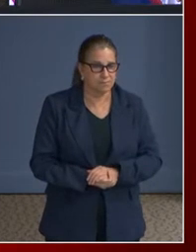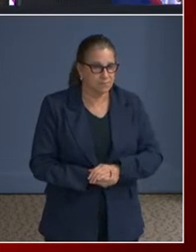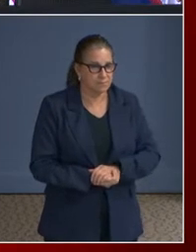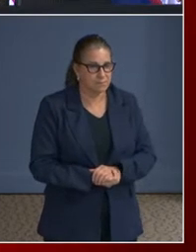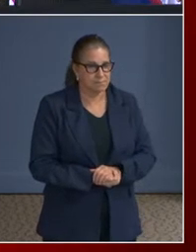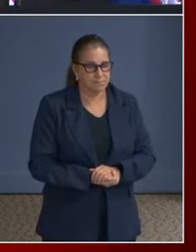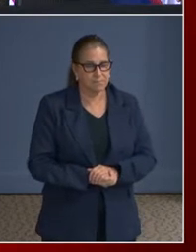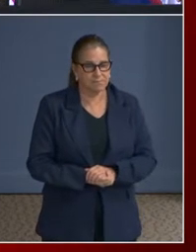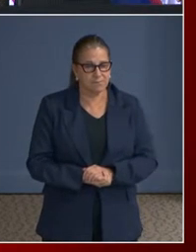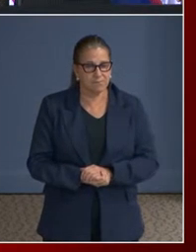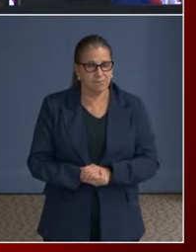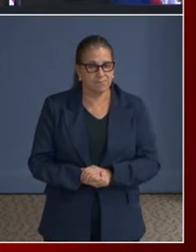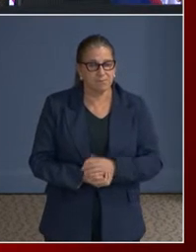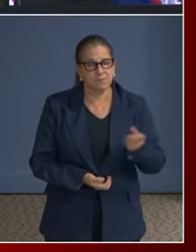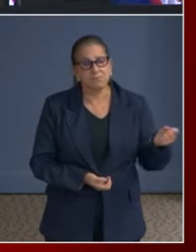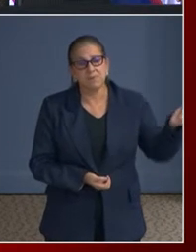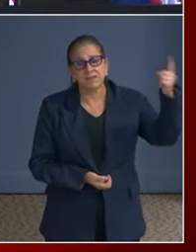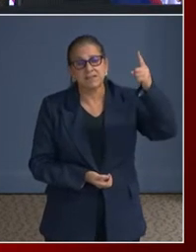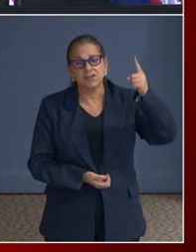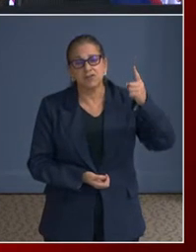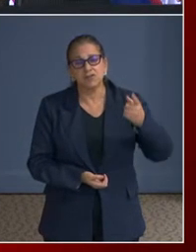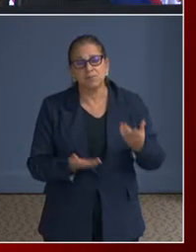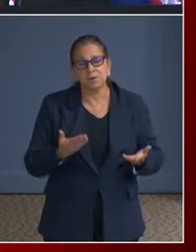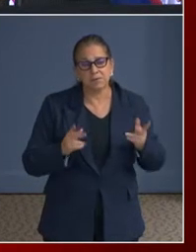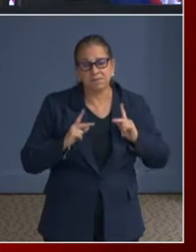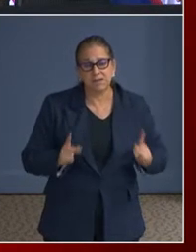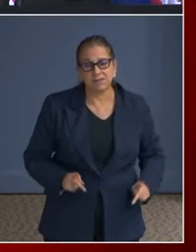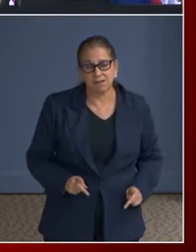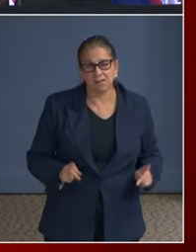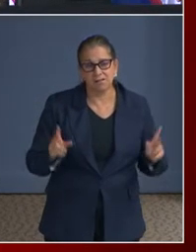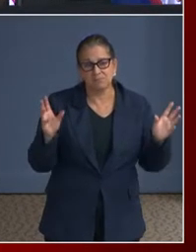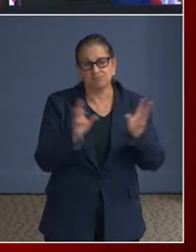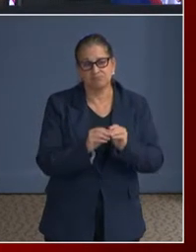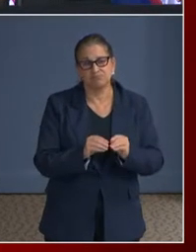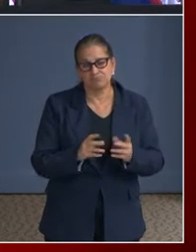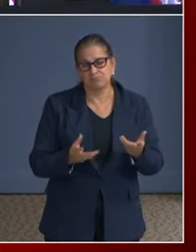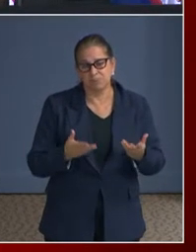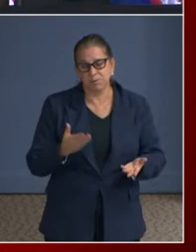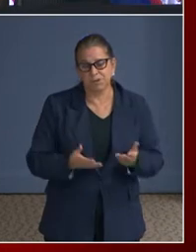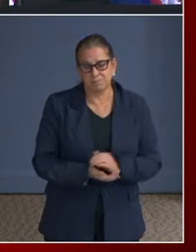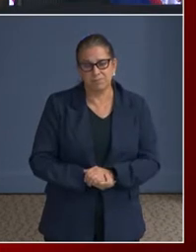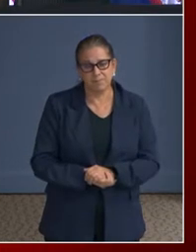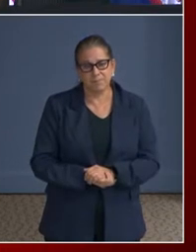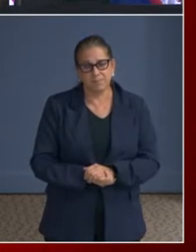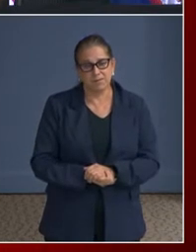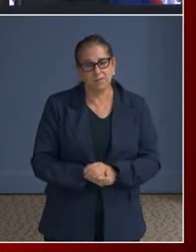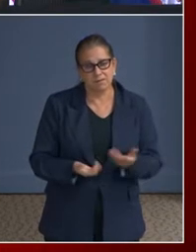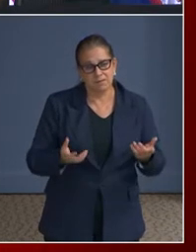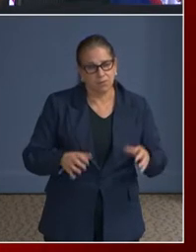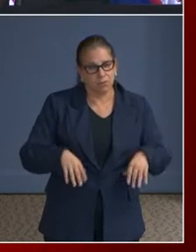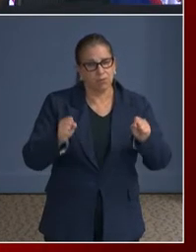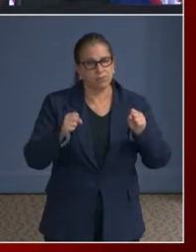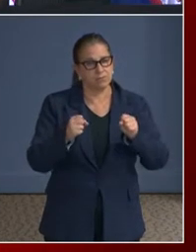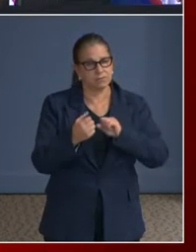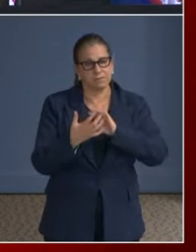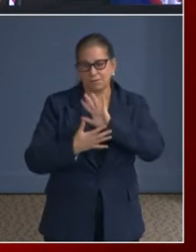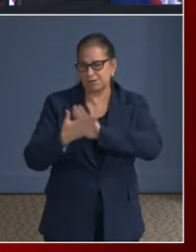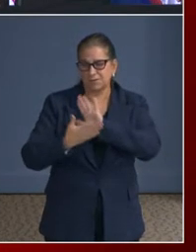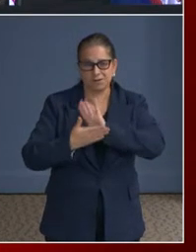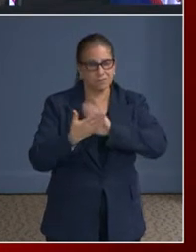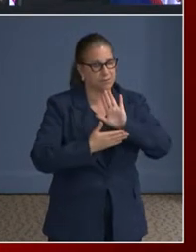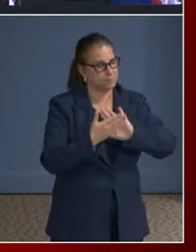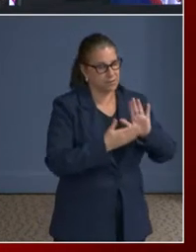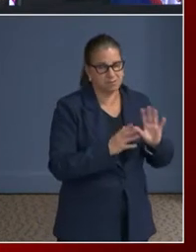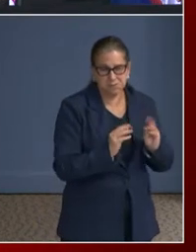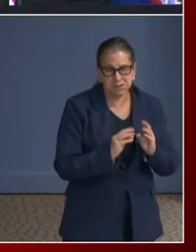support all of the types of industries and sectors that are part of hosting an in-person experience. I don't think that we expect